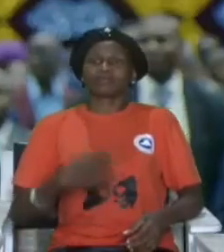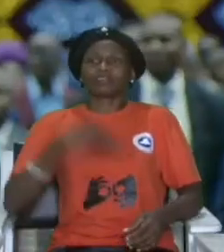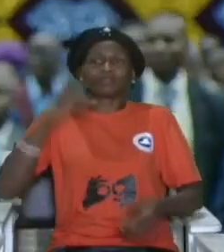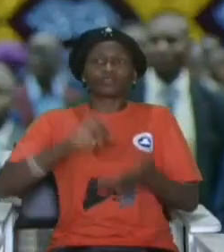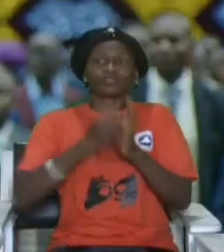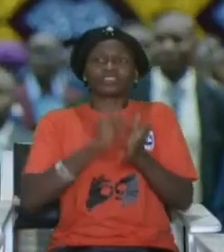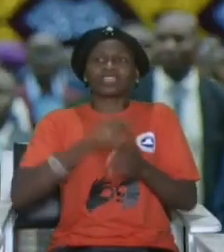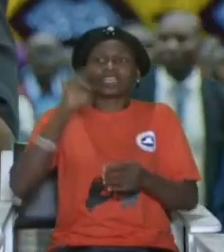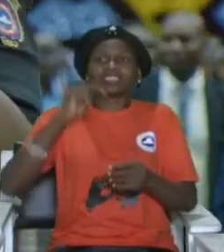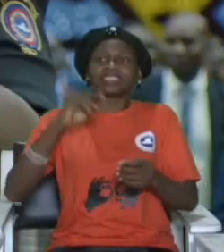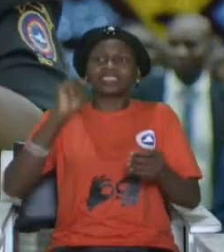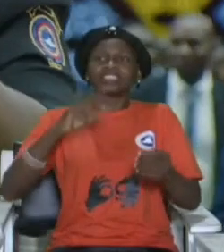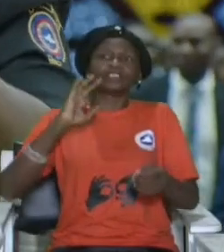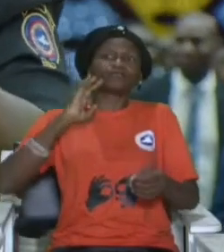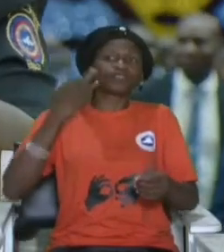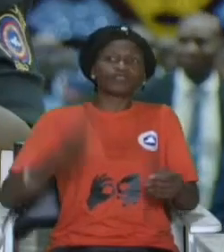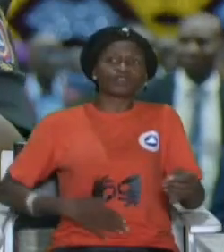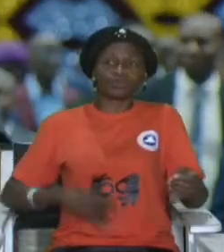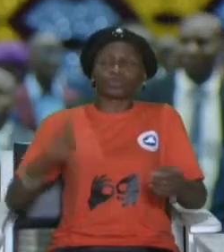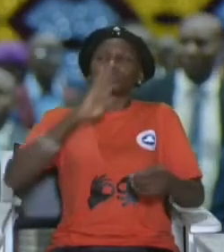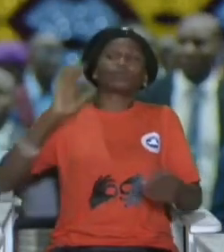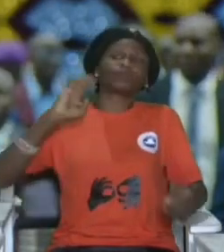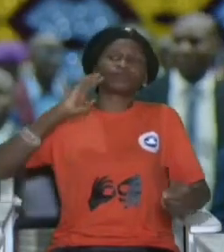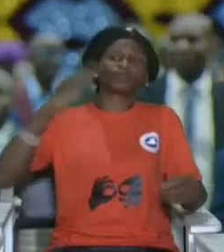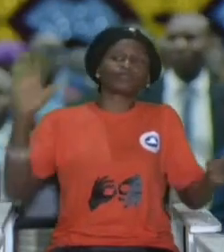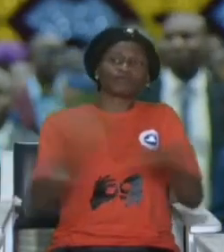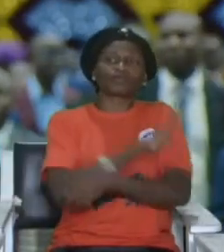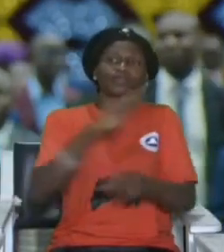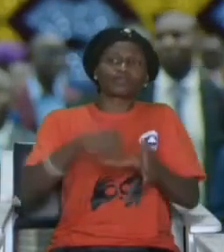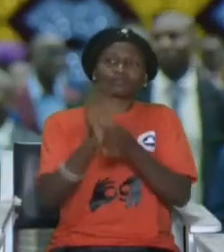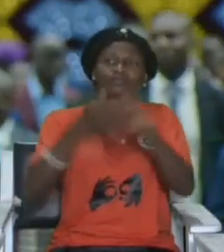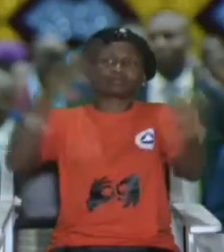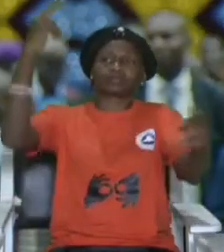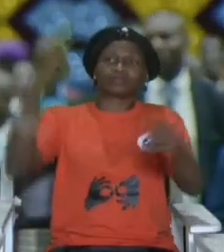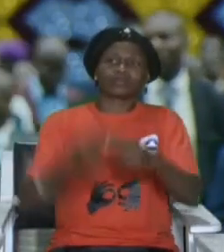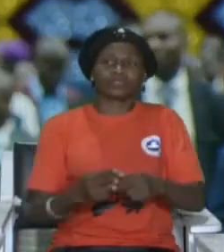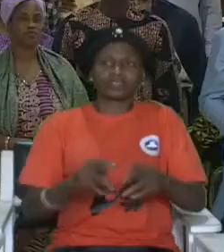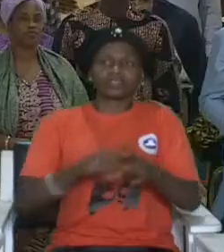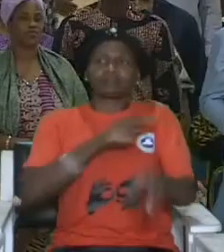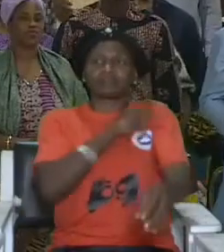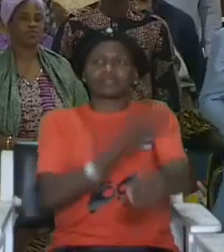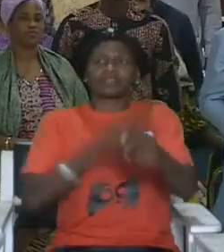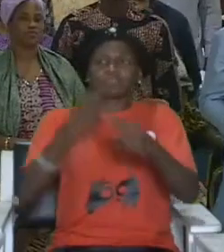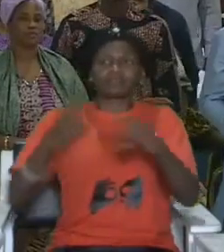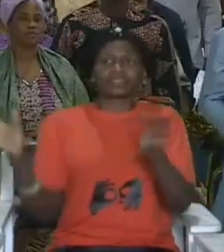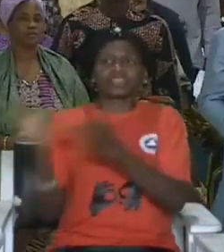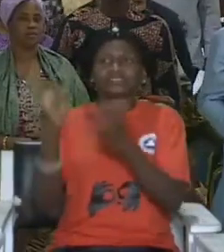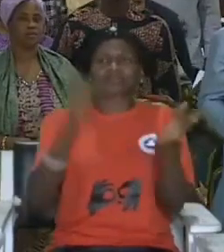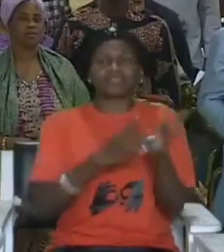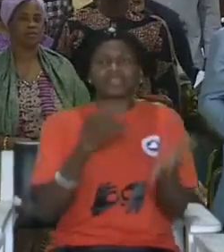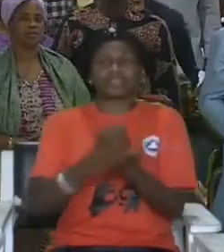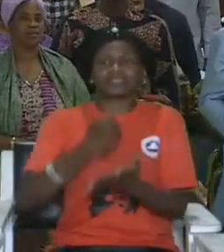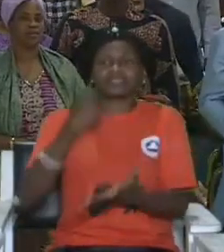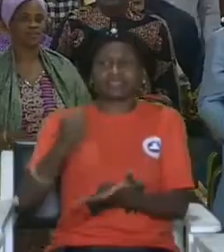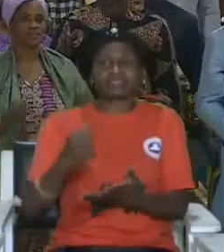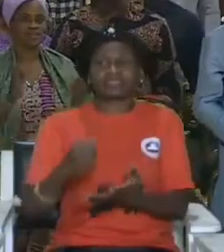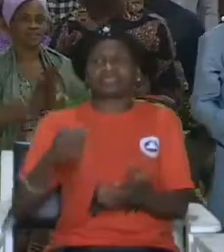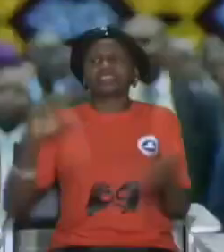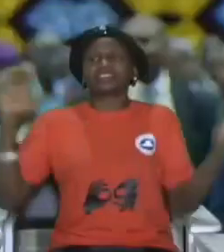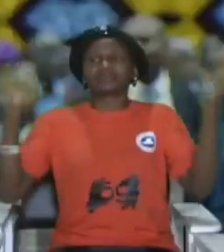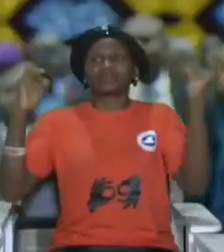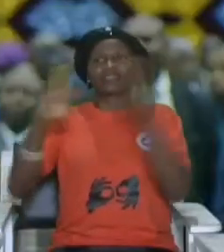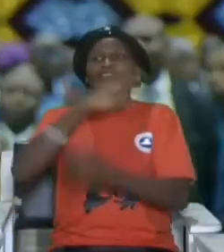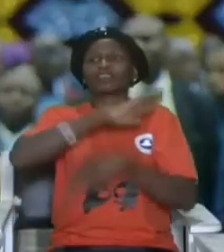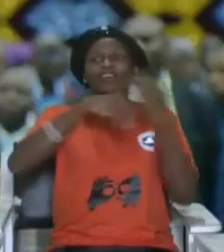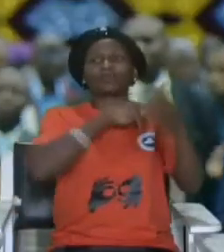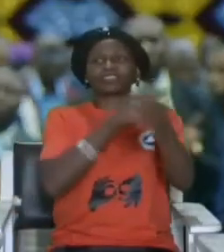who need the fruit of the womb, you would be fruitful. In the mighty name of Jesus. Please celebrate God Almighty